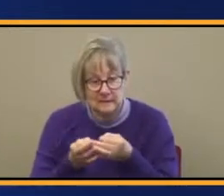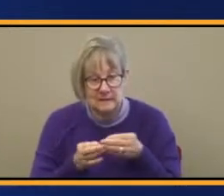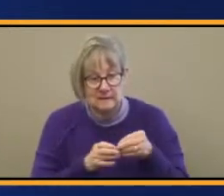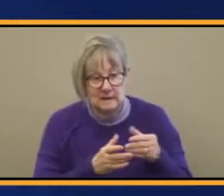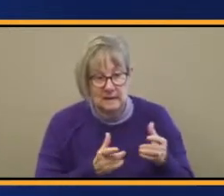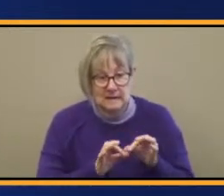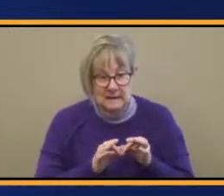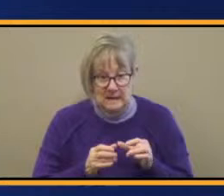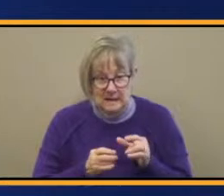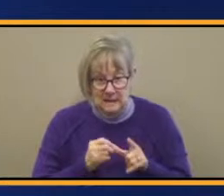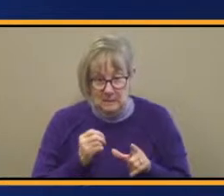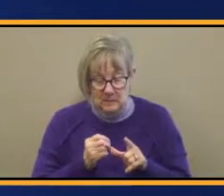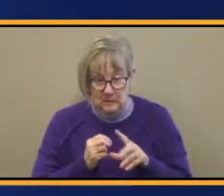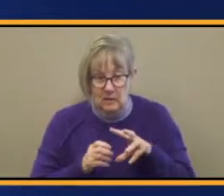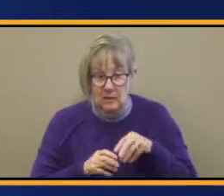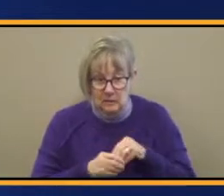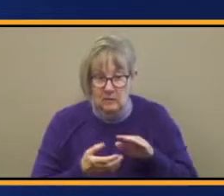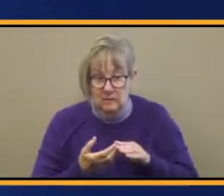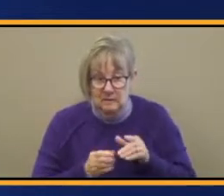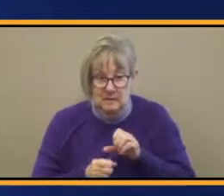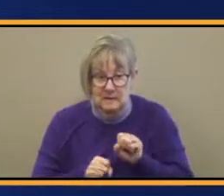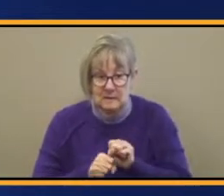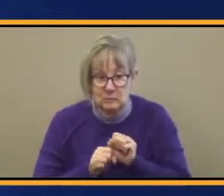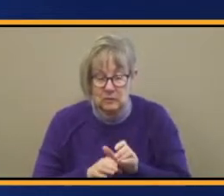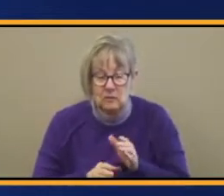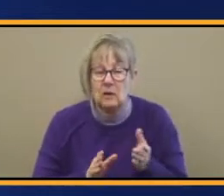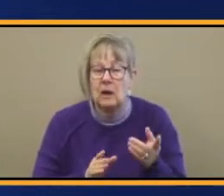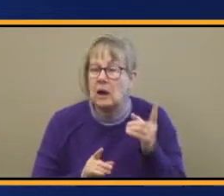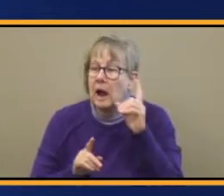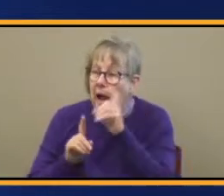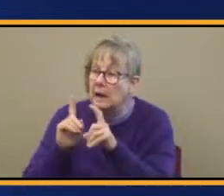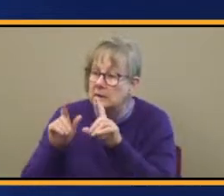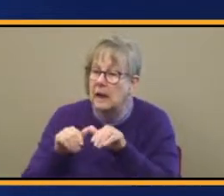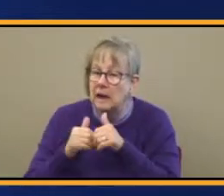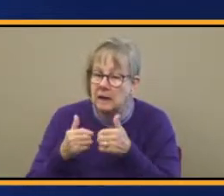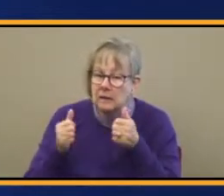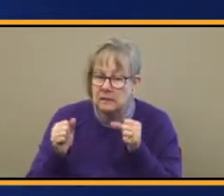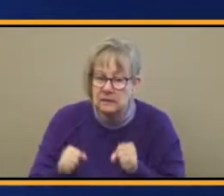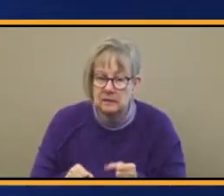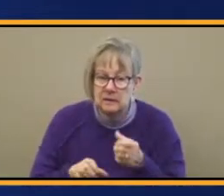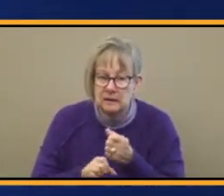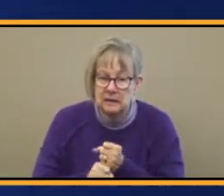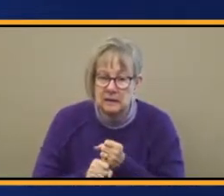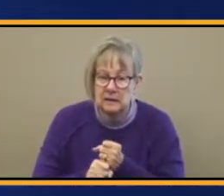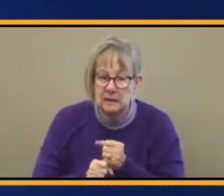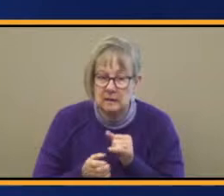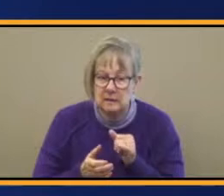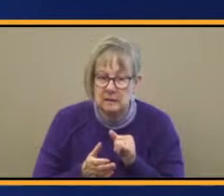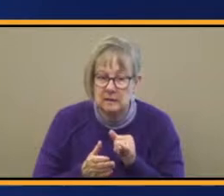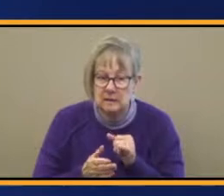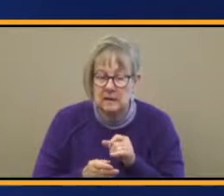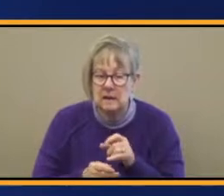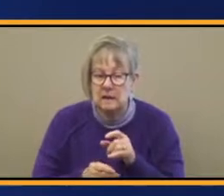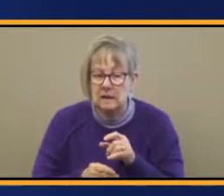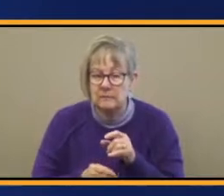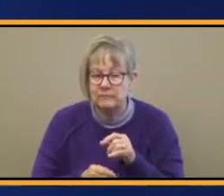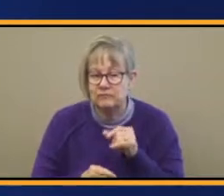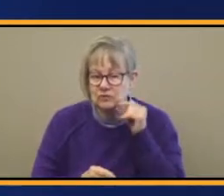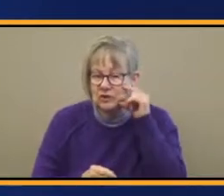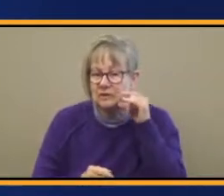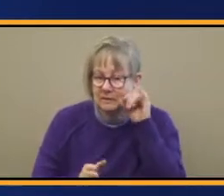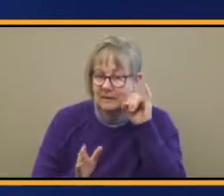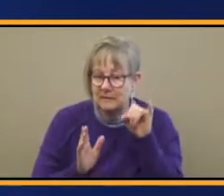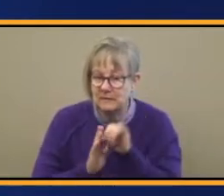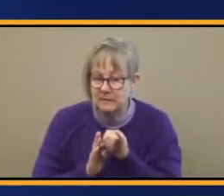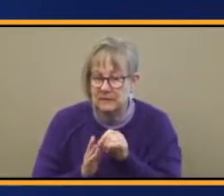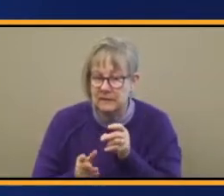Paso, including city employees, are asking how they can get that gender affirming care. So that's a conversation that I'd like to understand